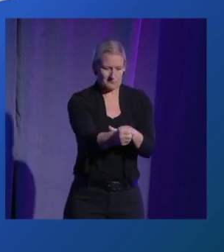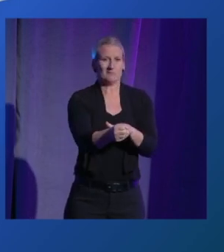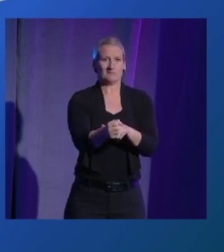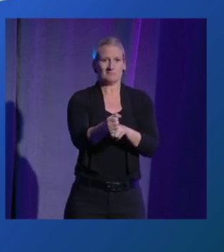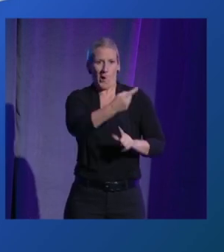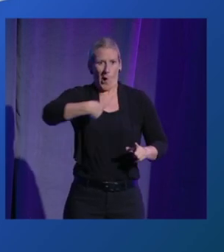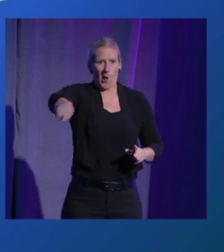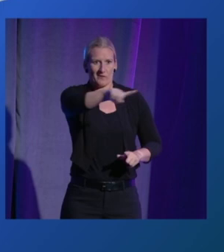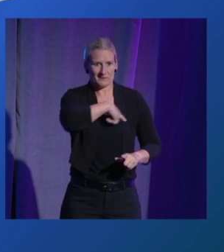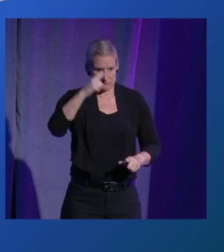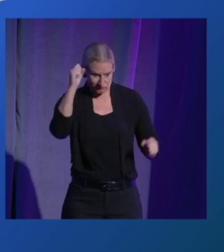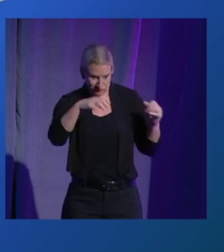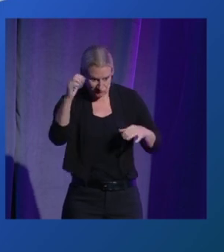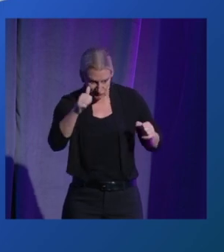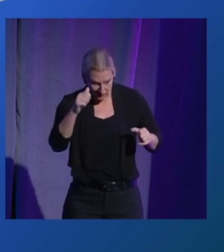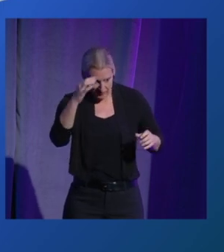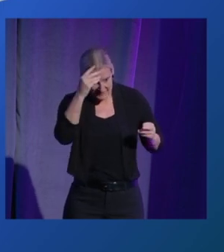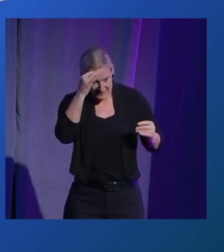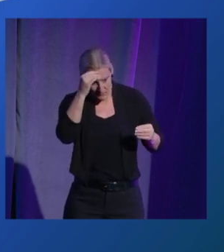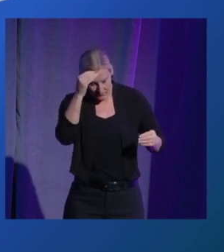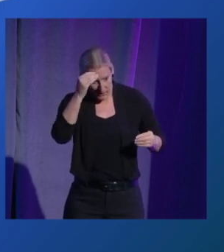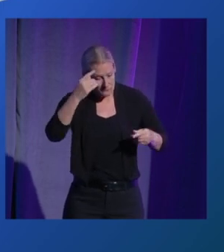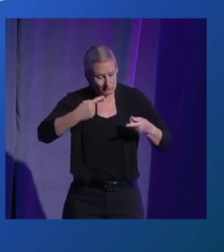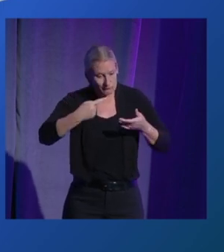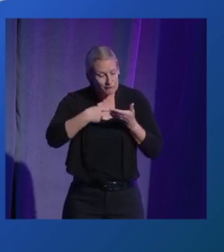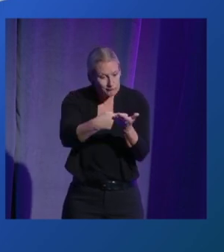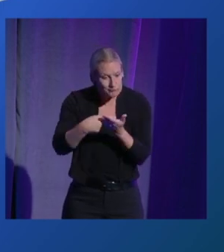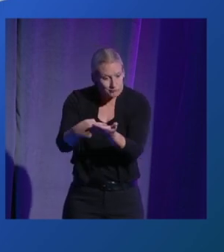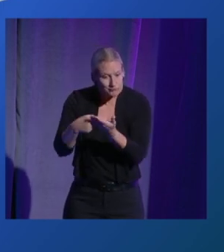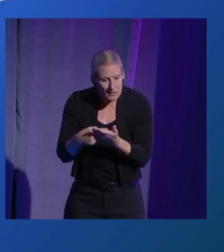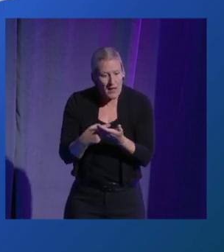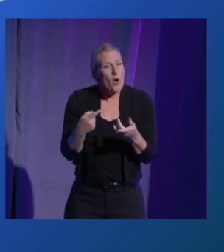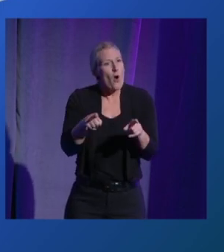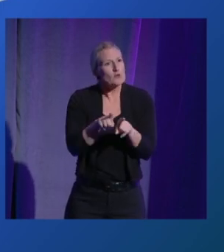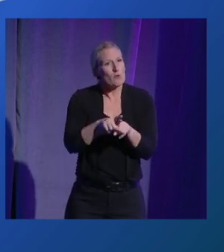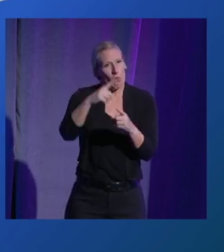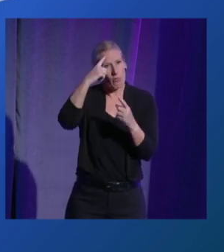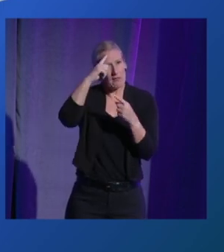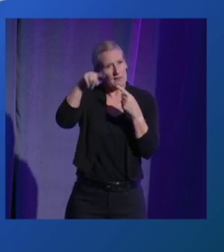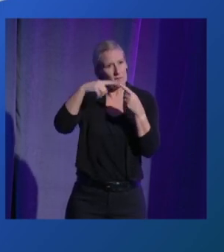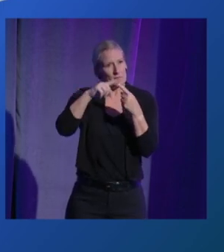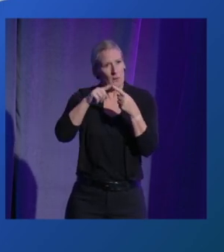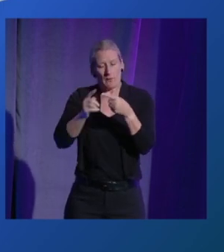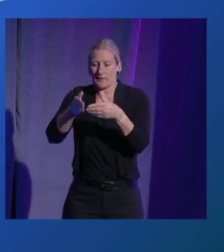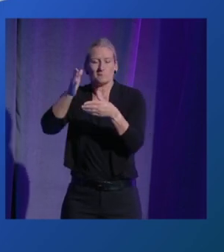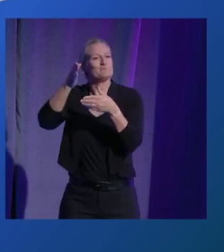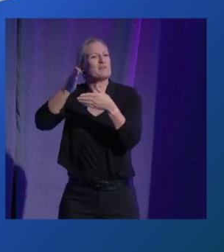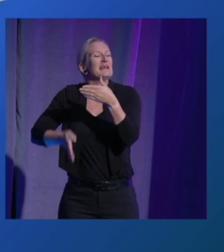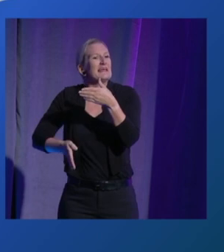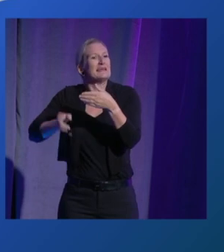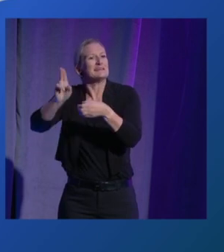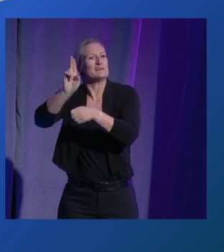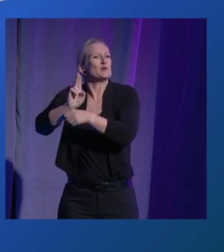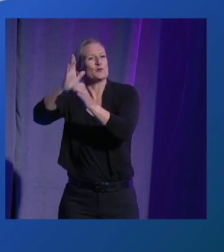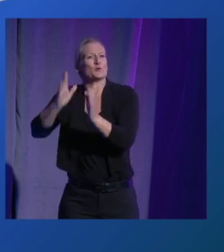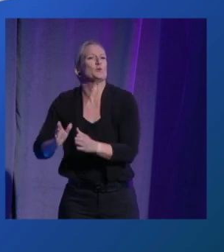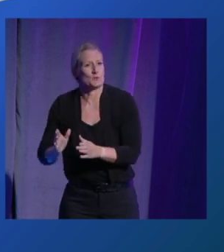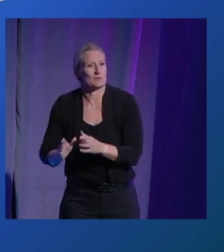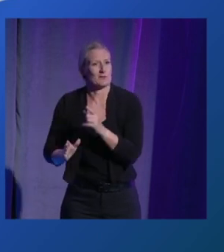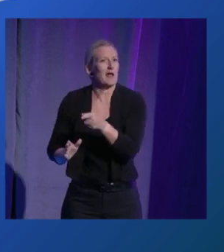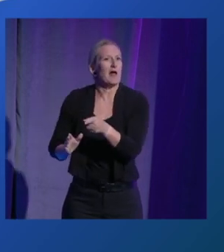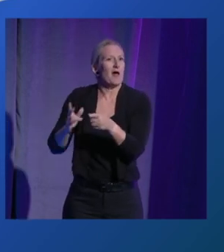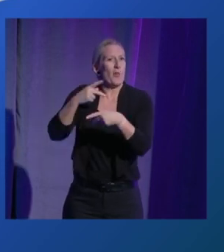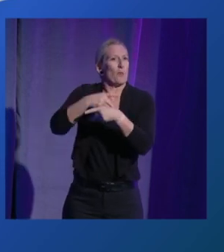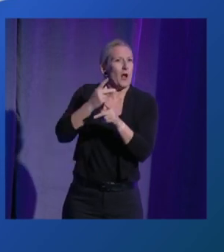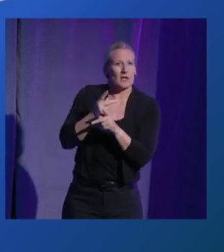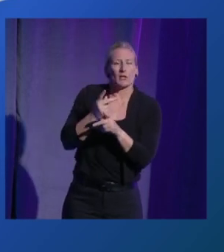um all the magic happens and keeping the end user experience in mind like like you mentioned you know what what is that product or what